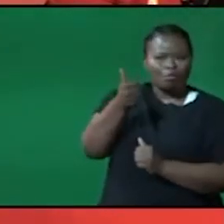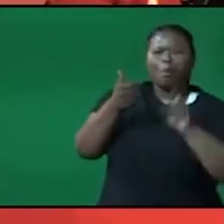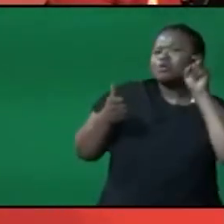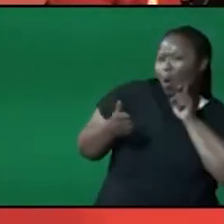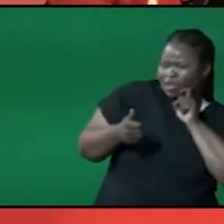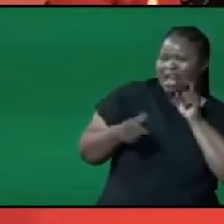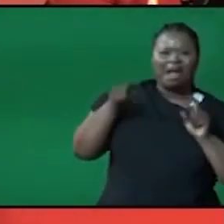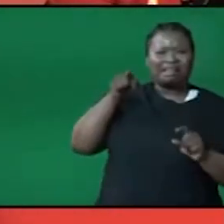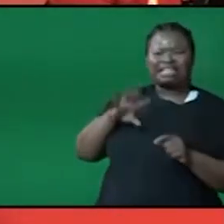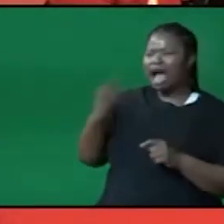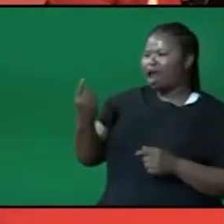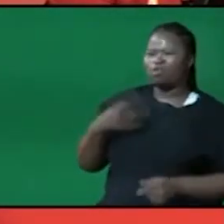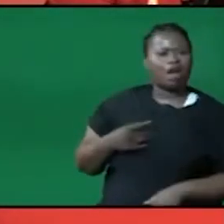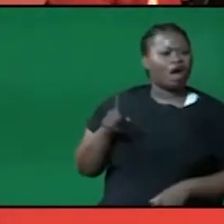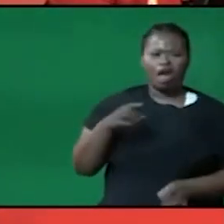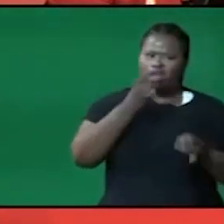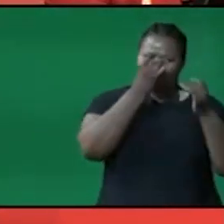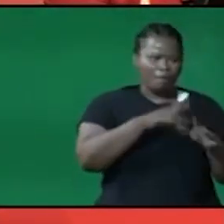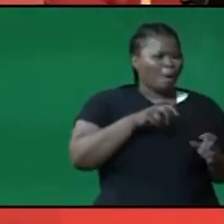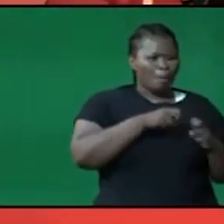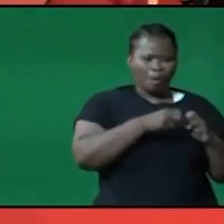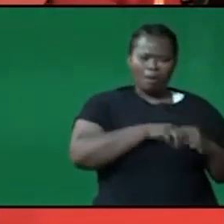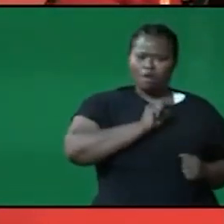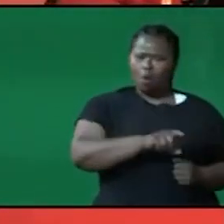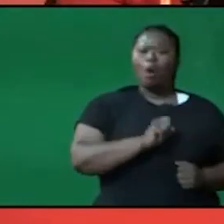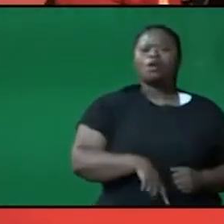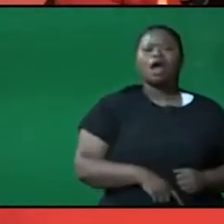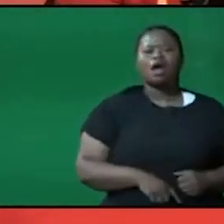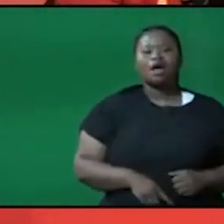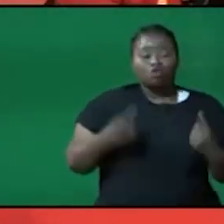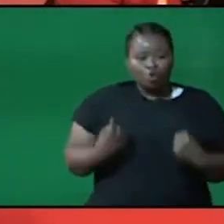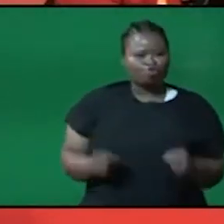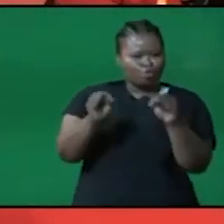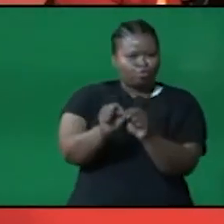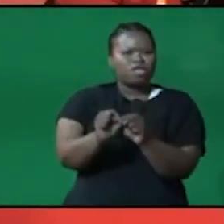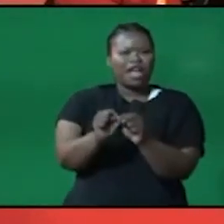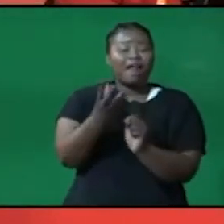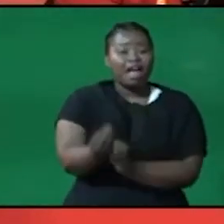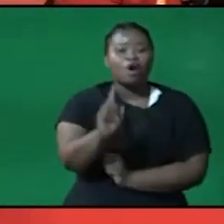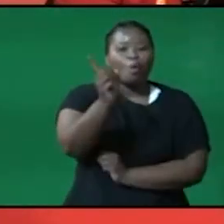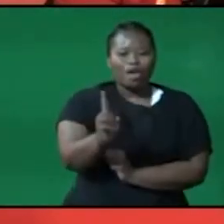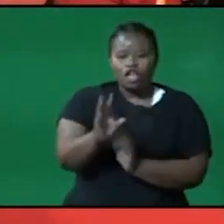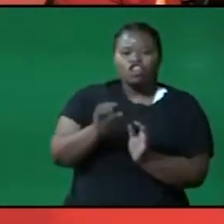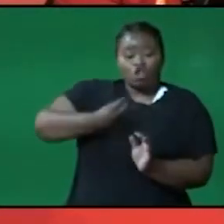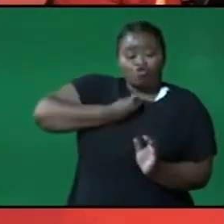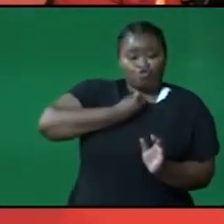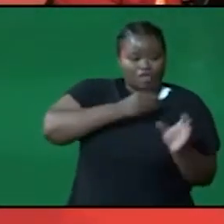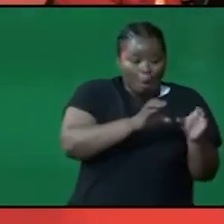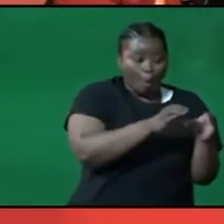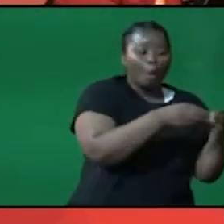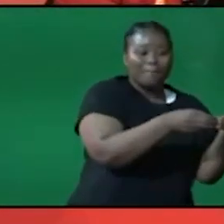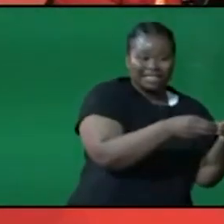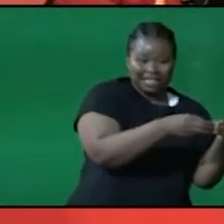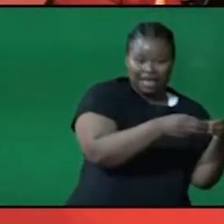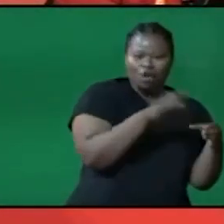And just that alone tells you there is a problem here. So we are going to have the youth command that